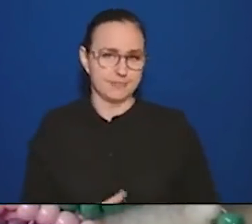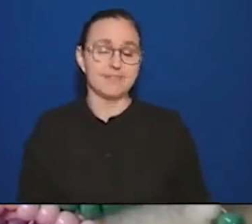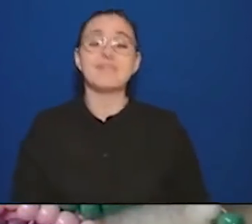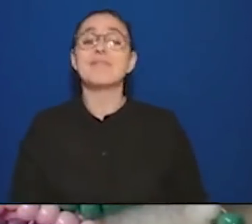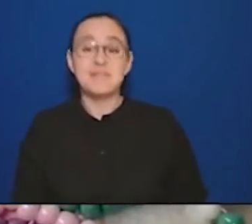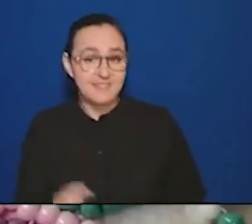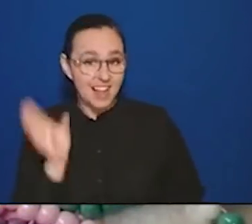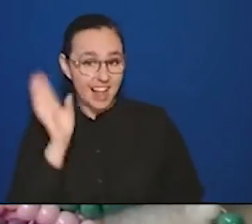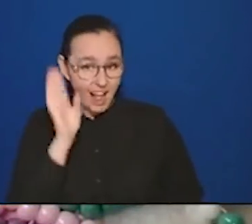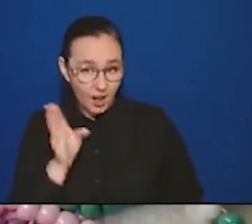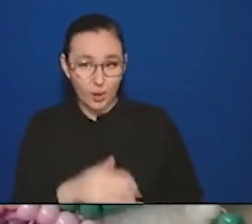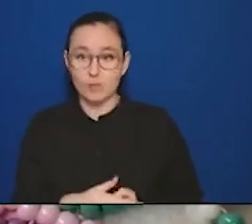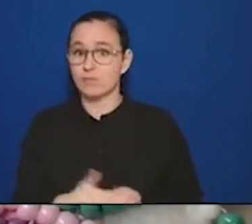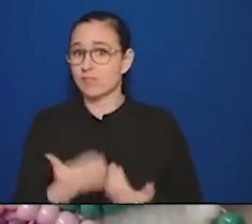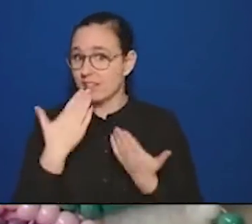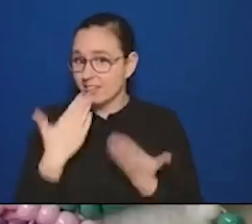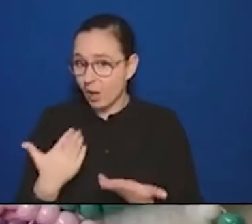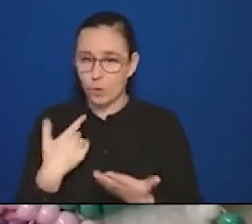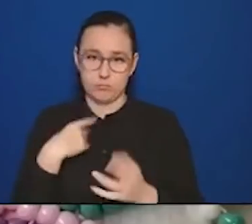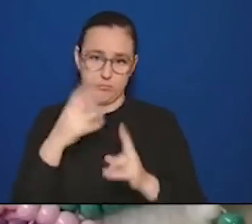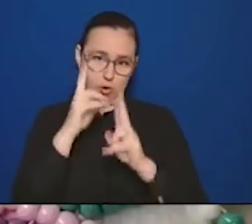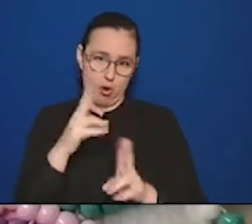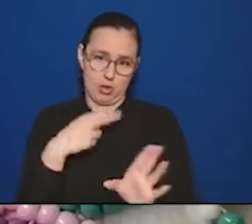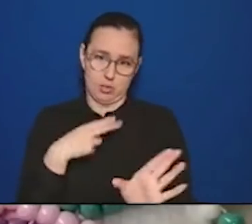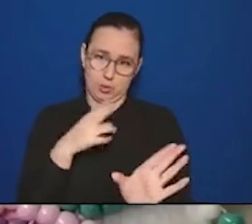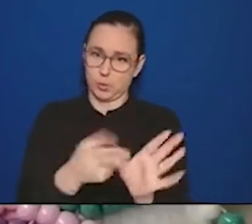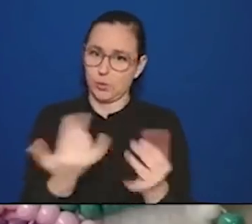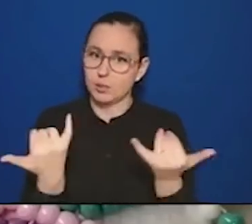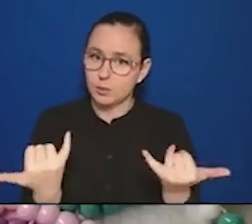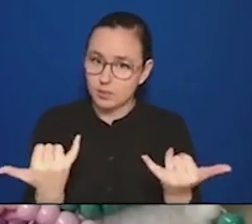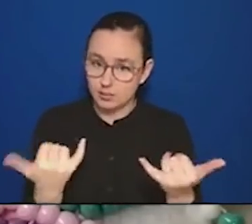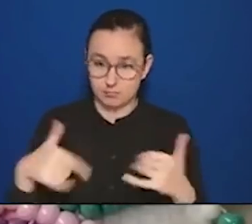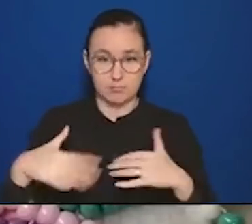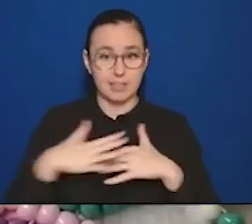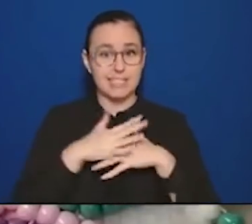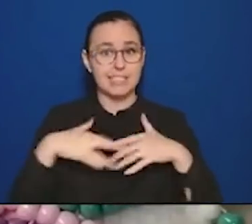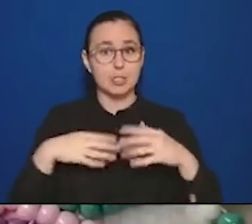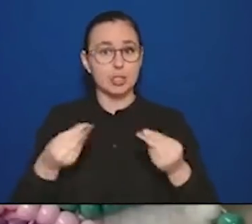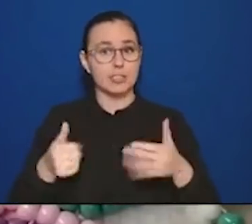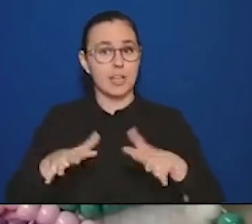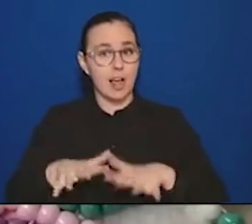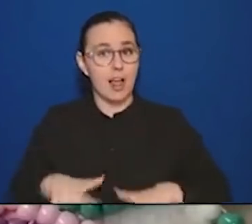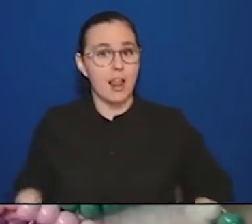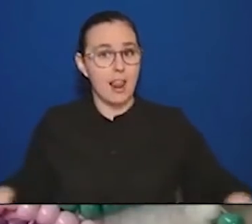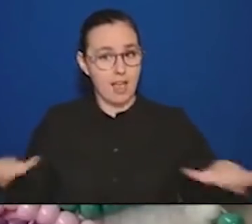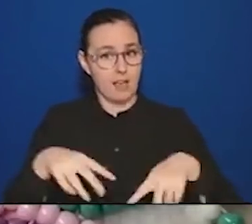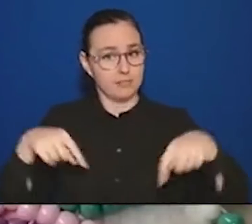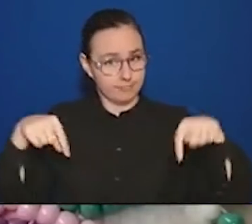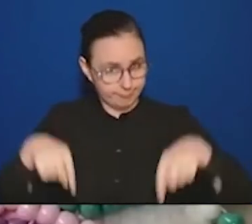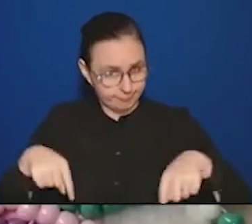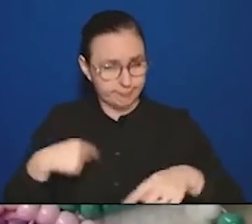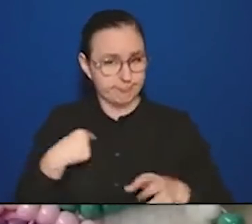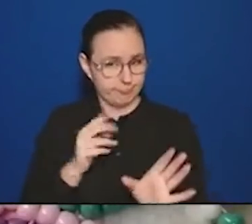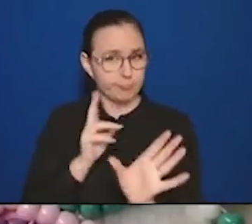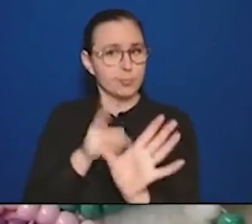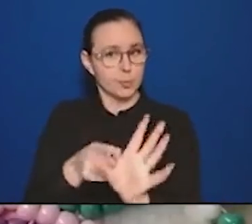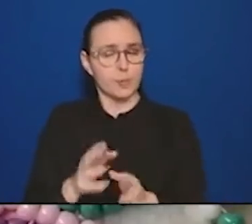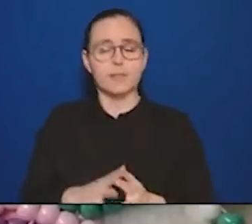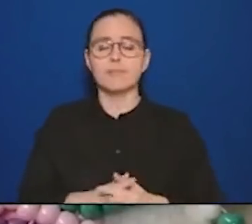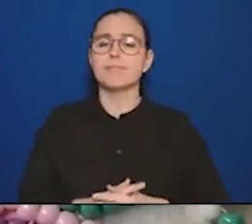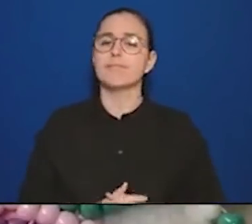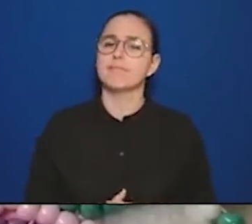from the traditional, ancestral, and unceded Syilx territory, also the chosen home of the Kelowna Métis